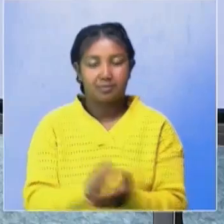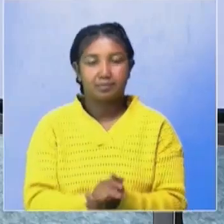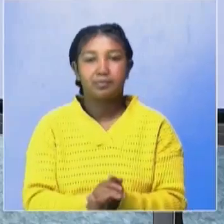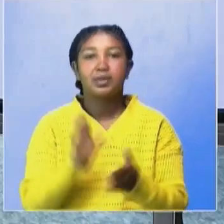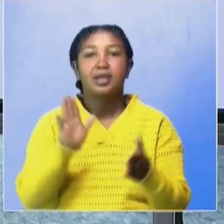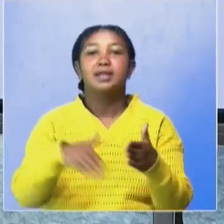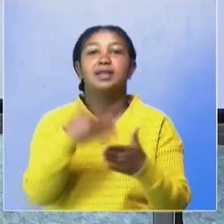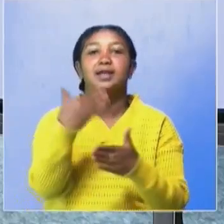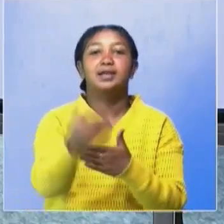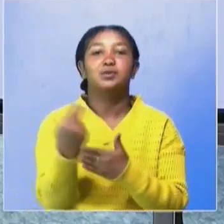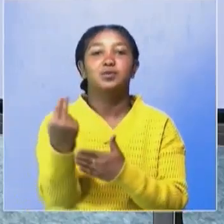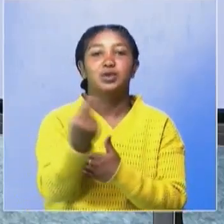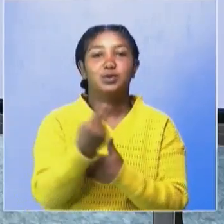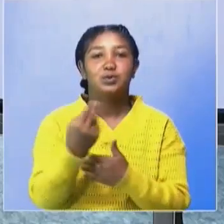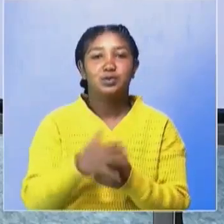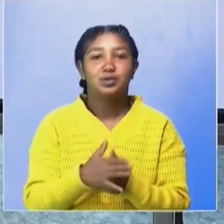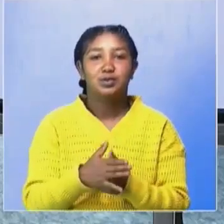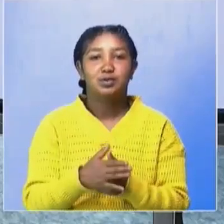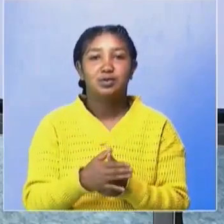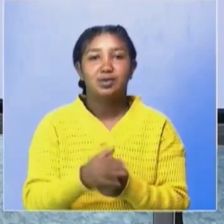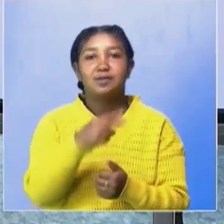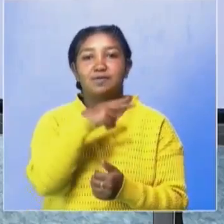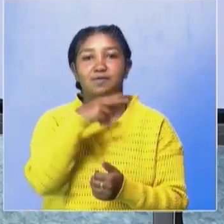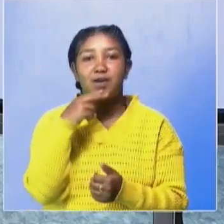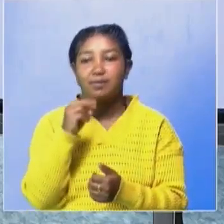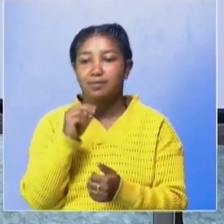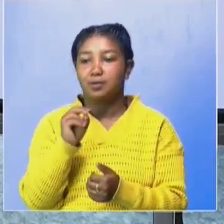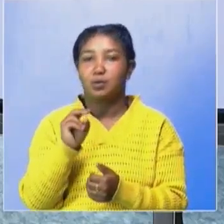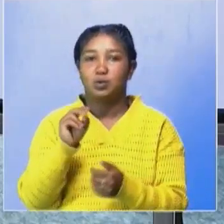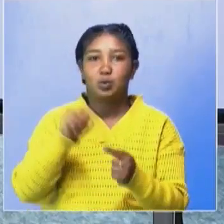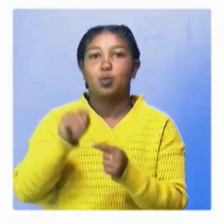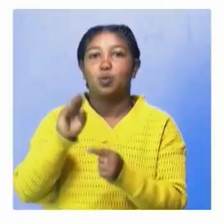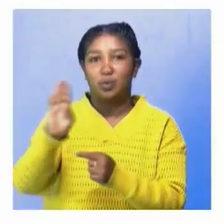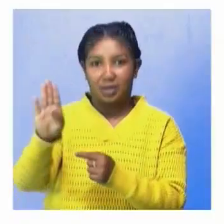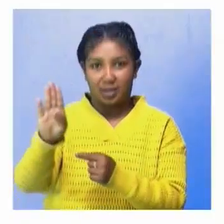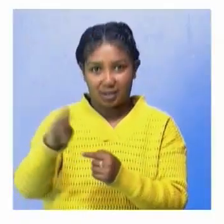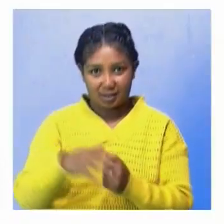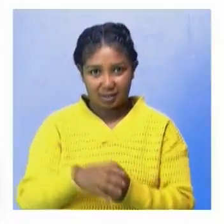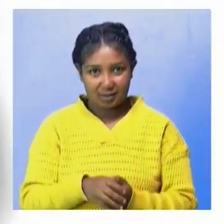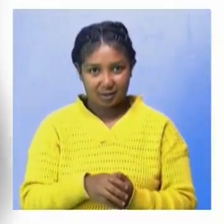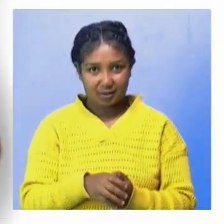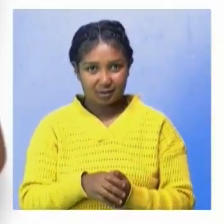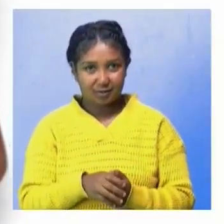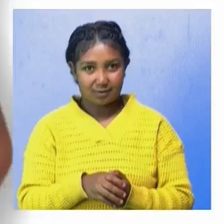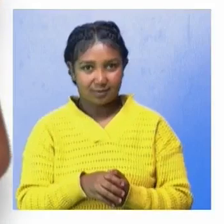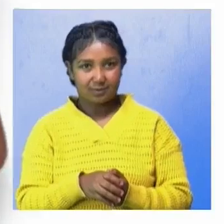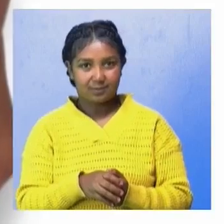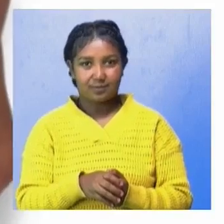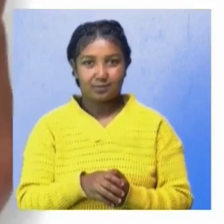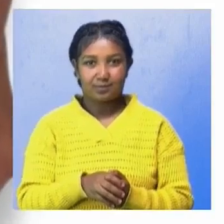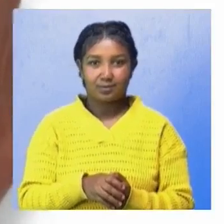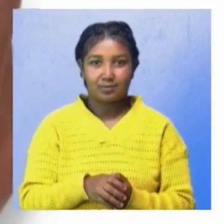the next, we can use those verb to be. Verb to be